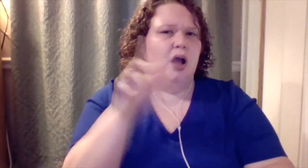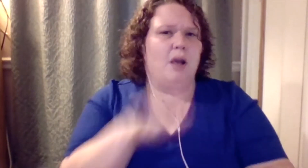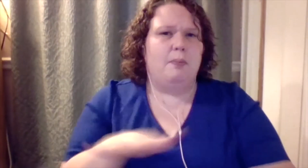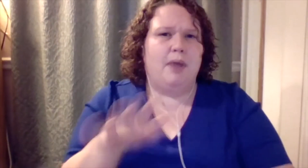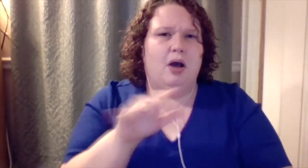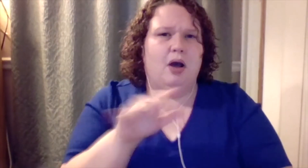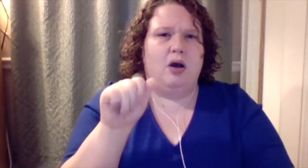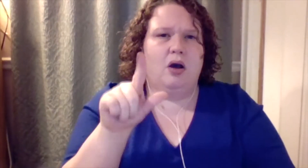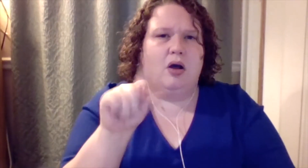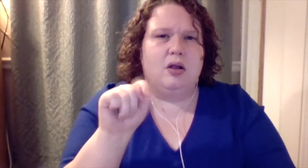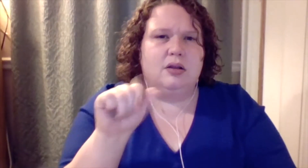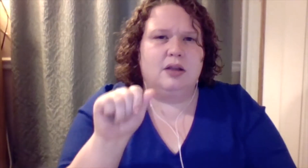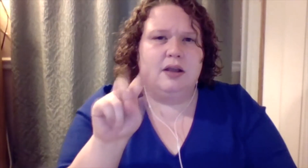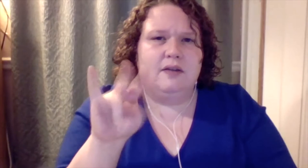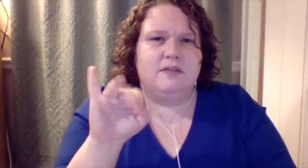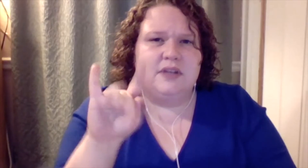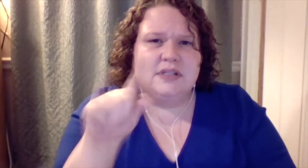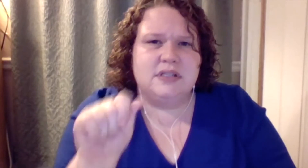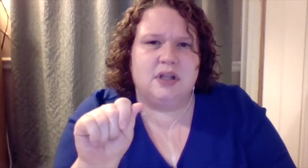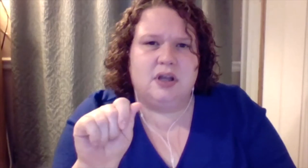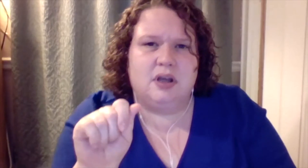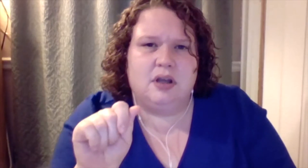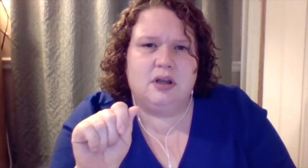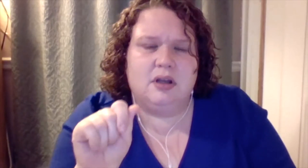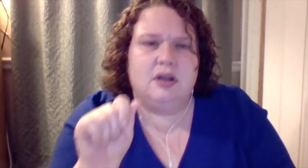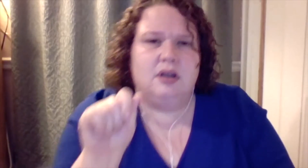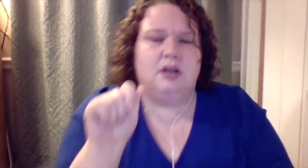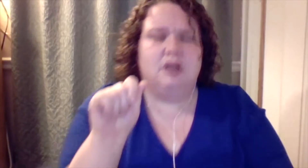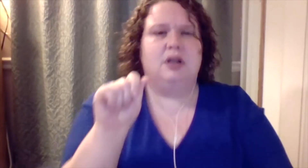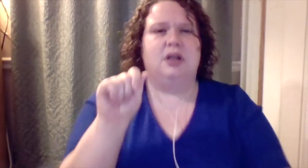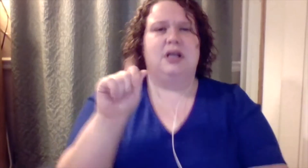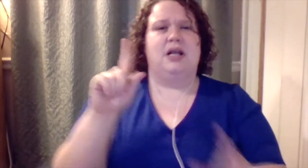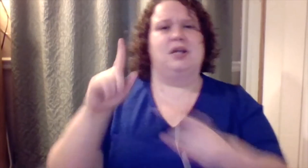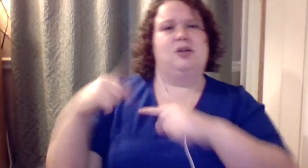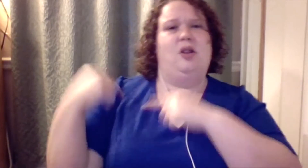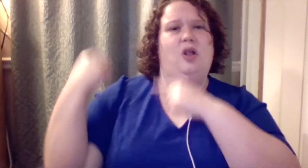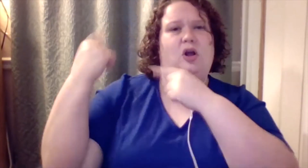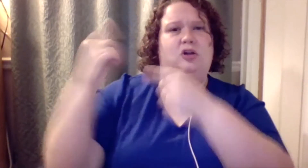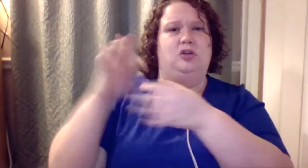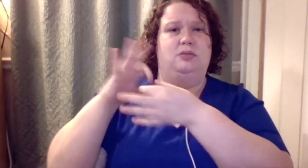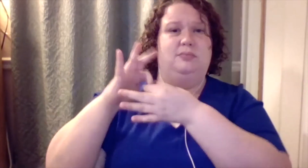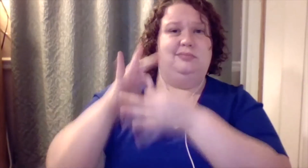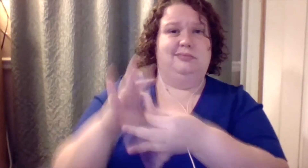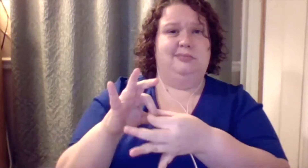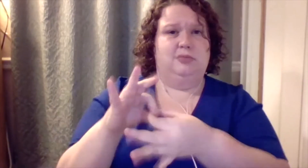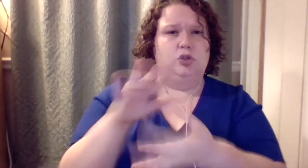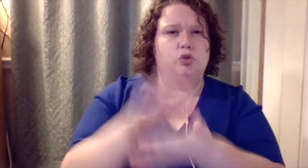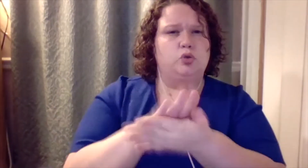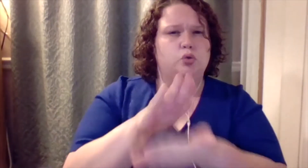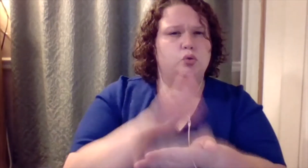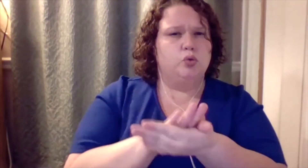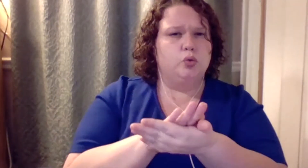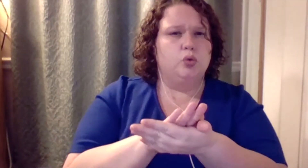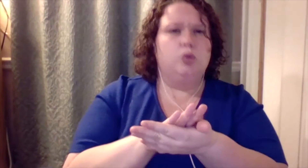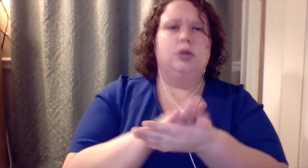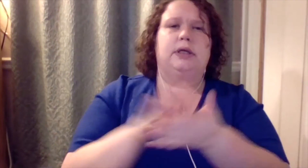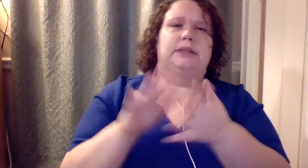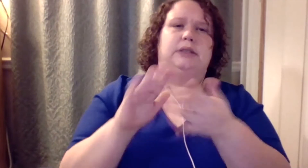the community? Is it just a long-term generational attachment to the school? Is it just a close-knit community? It's